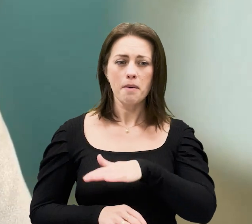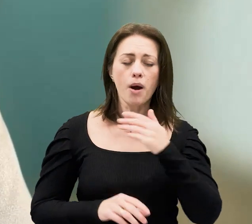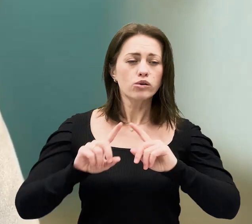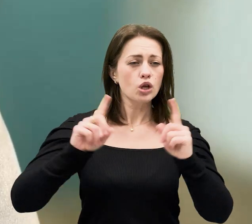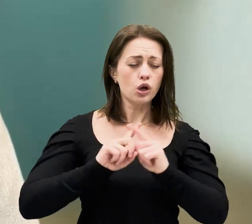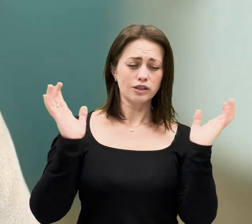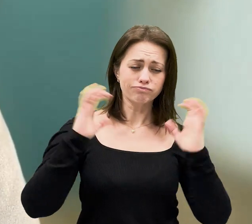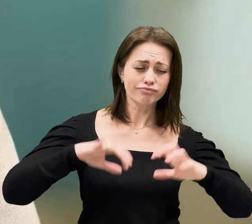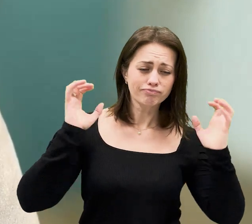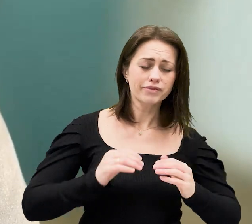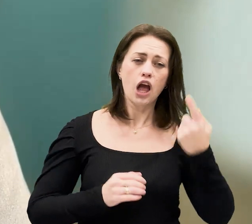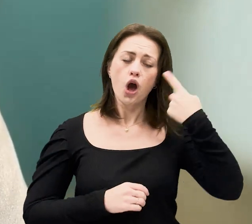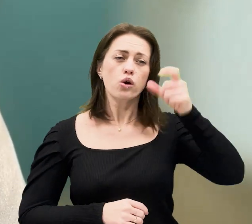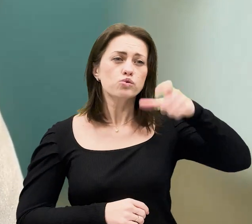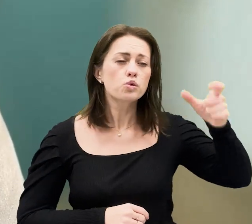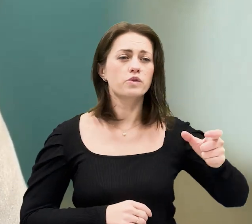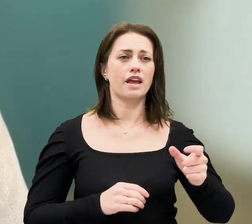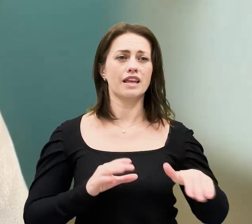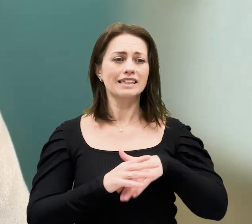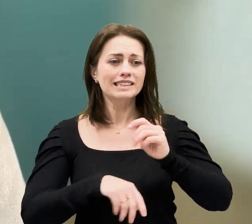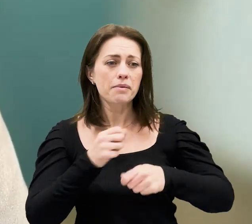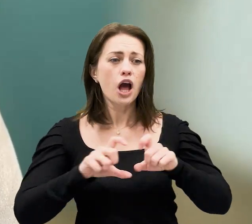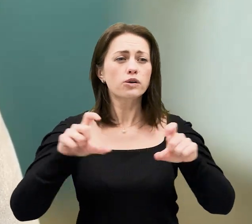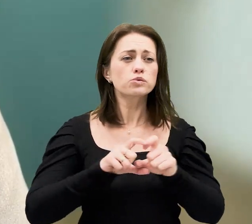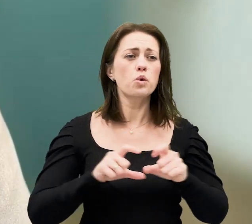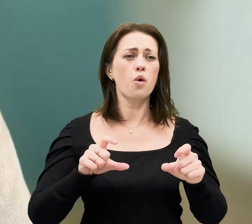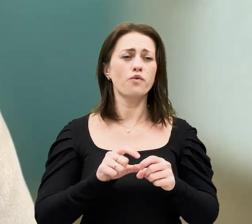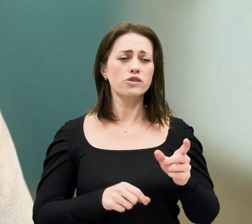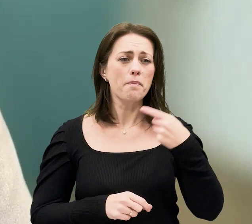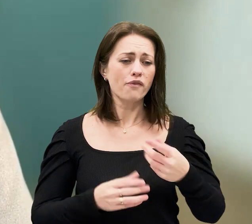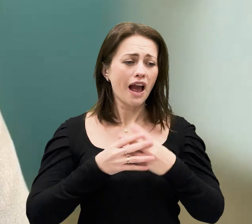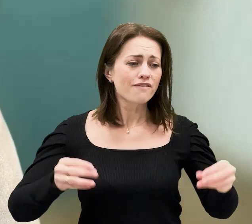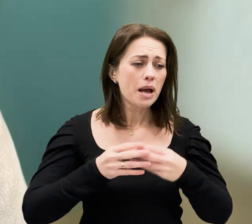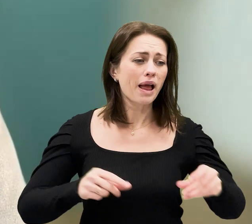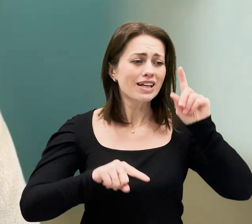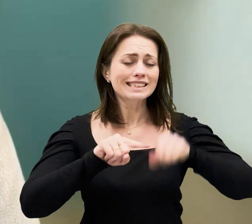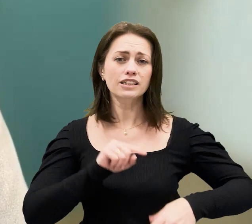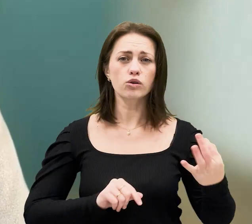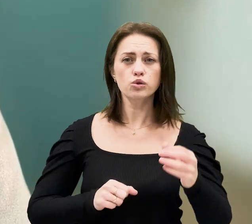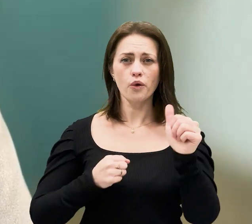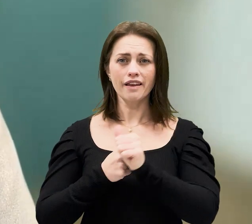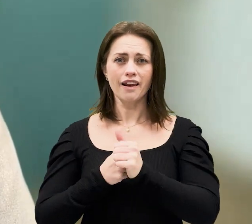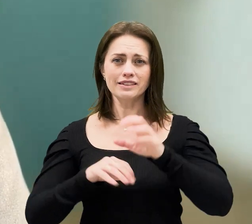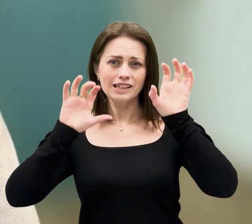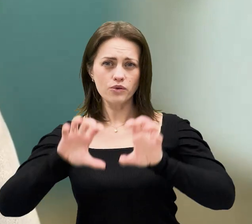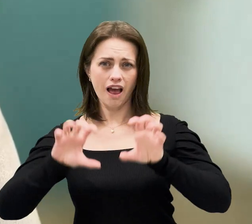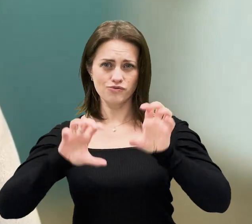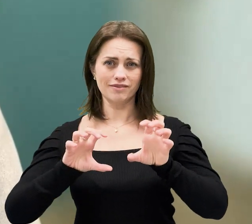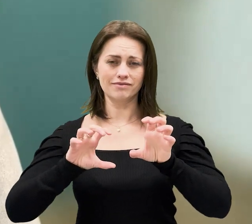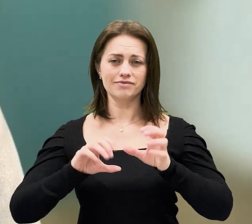Our board organized a lot of meetings for students and employees to talk about what has